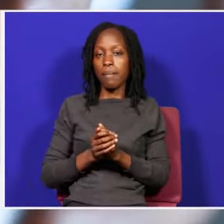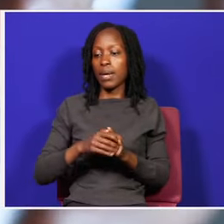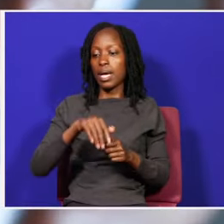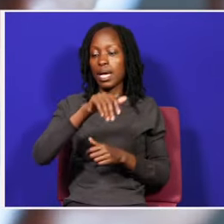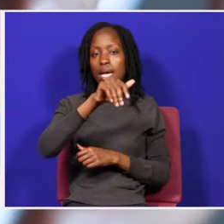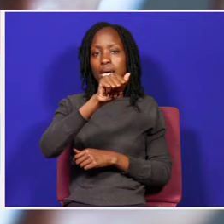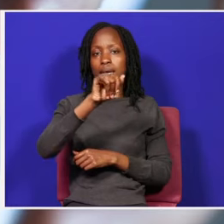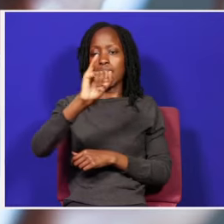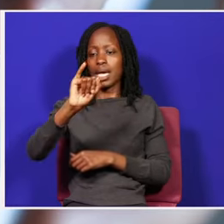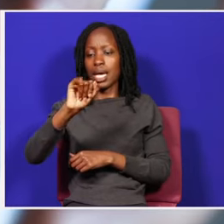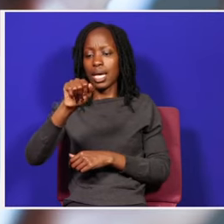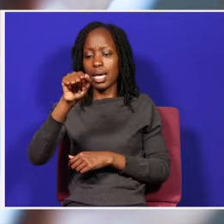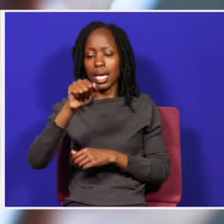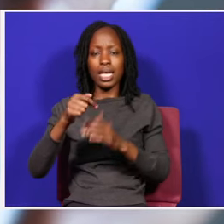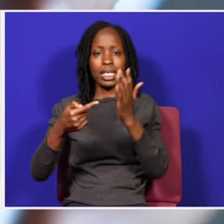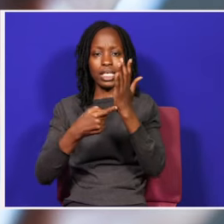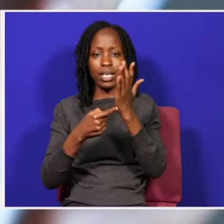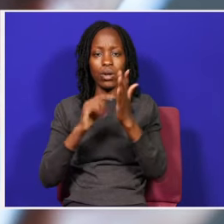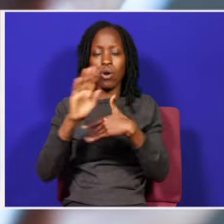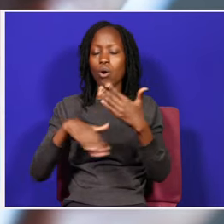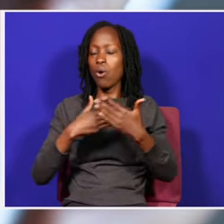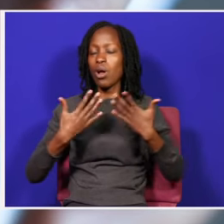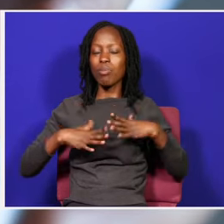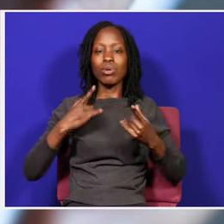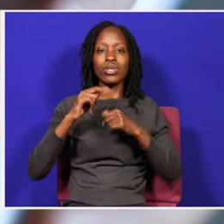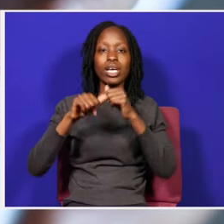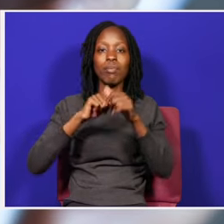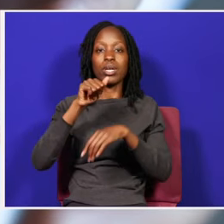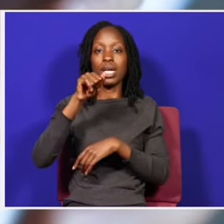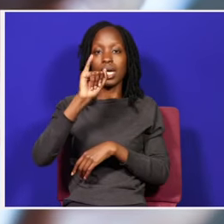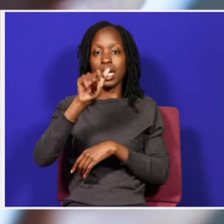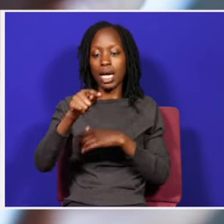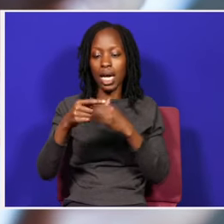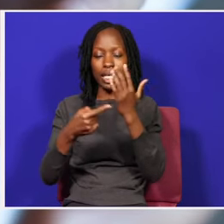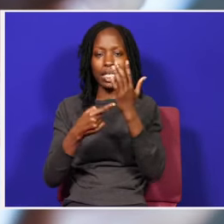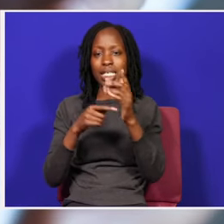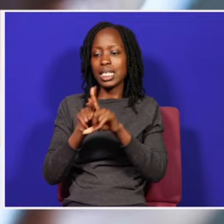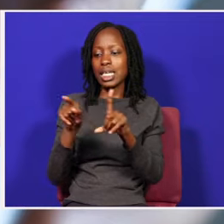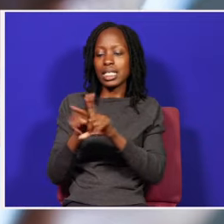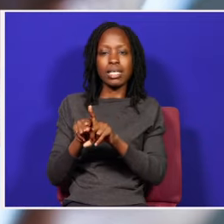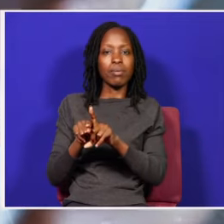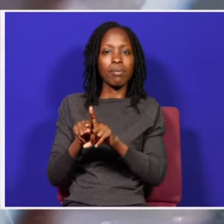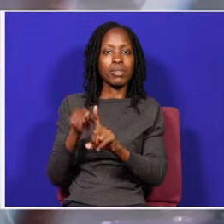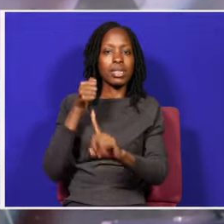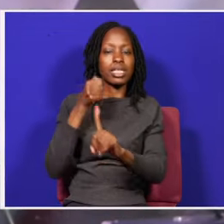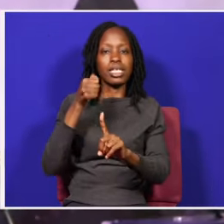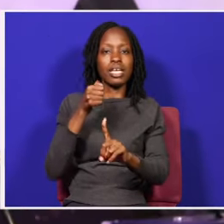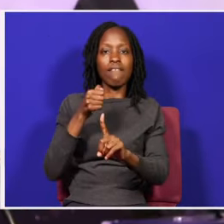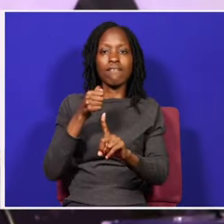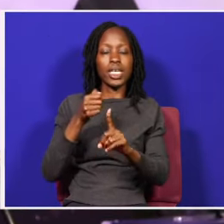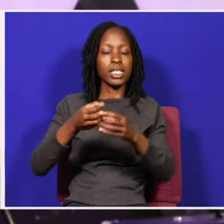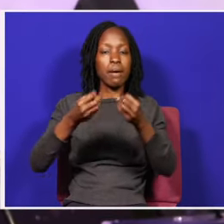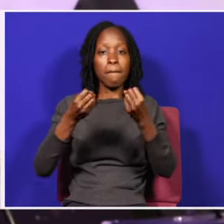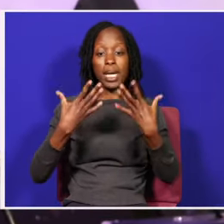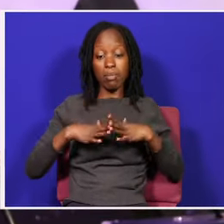intelligence. Everybody seemed to be talking about AI, and it took the digital space by storm, most likely affecting you in some